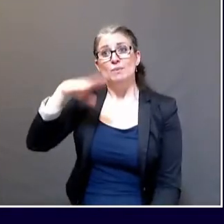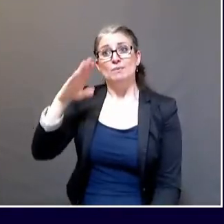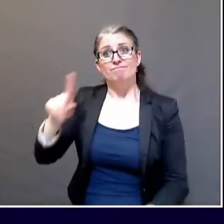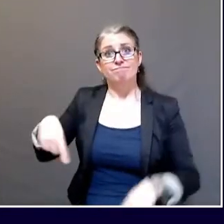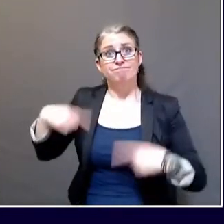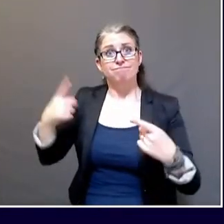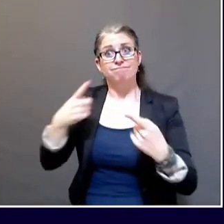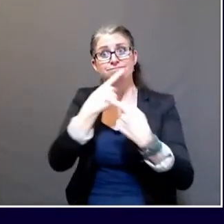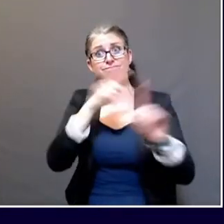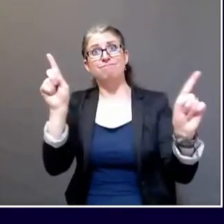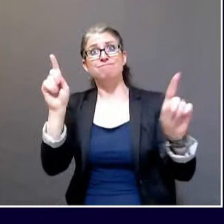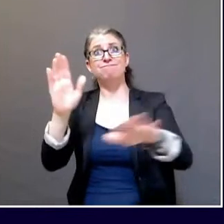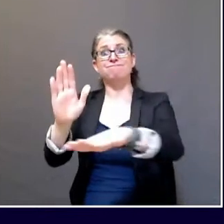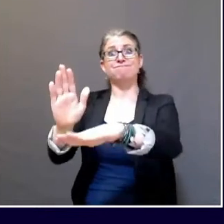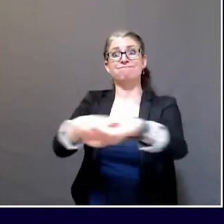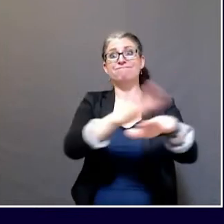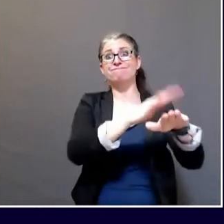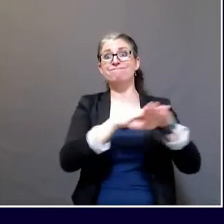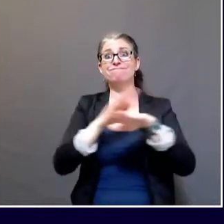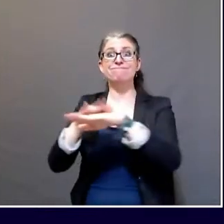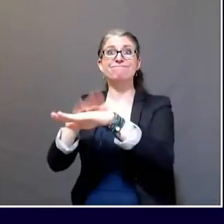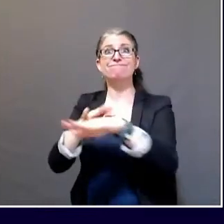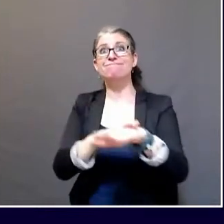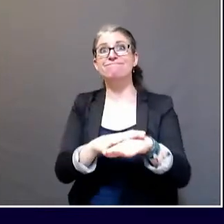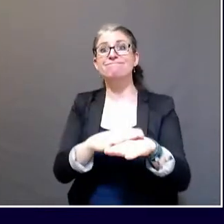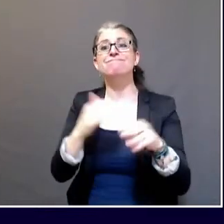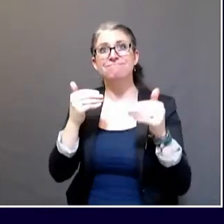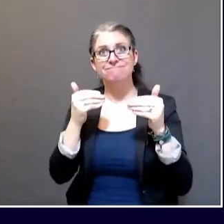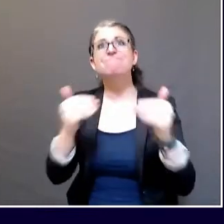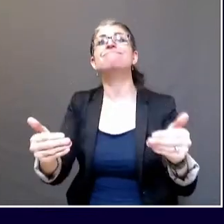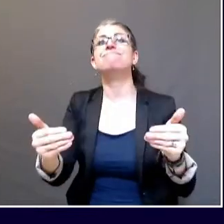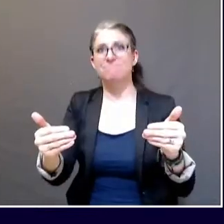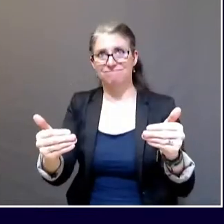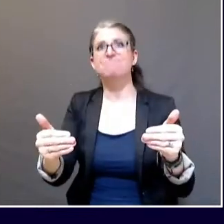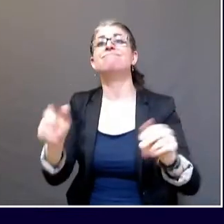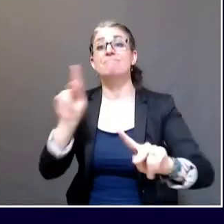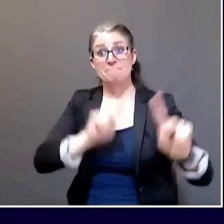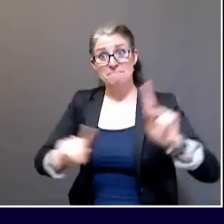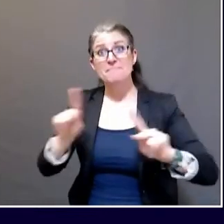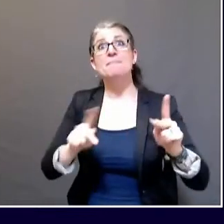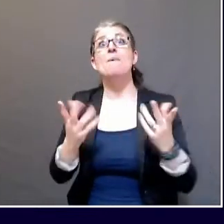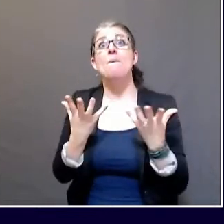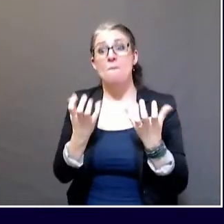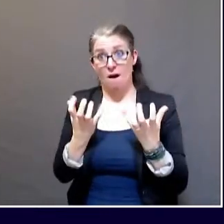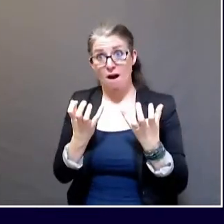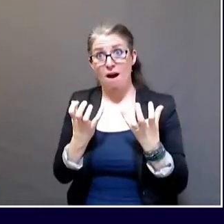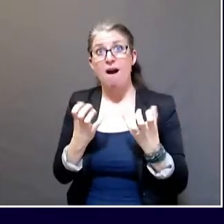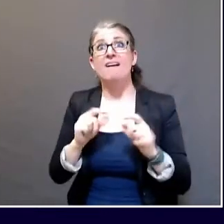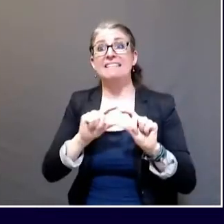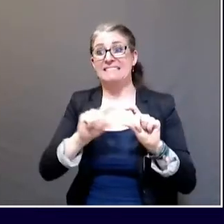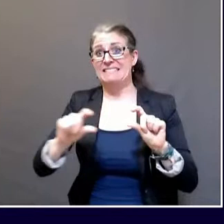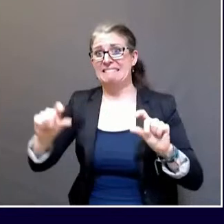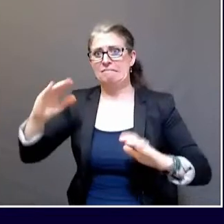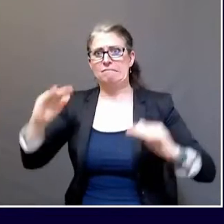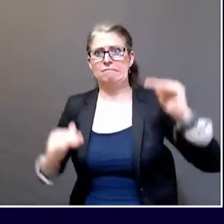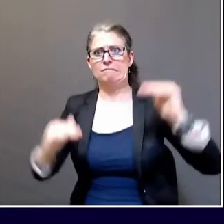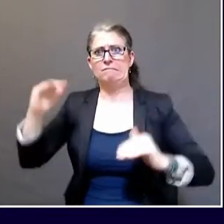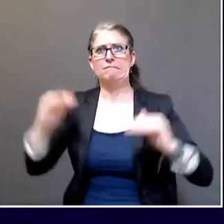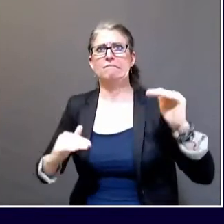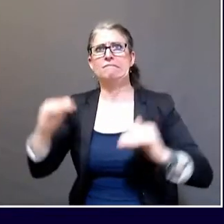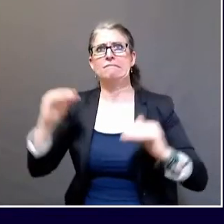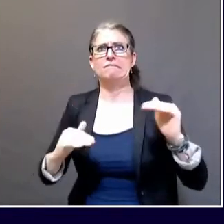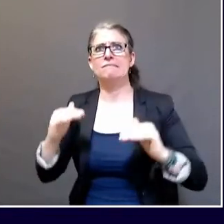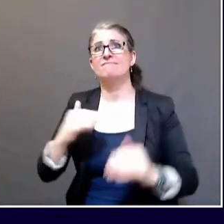were able to answer. We hope that smooths out as we move through this process. Please don't give up on us. We will